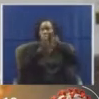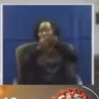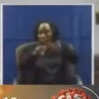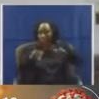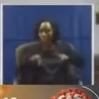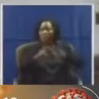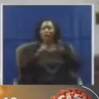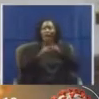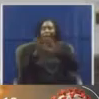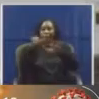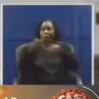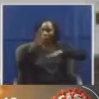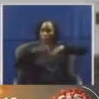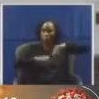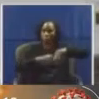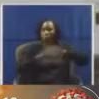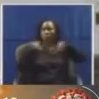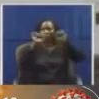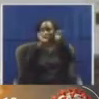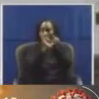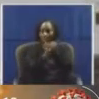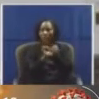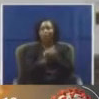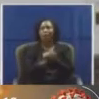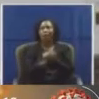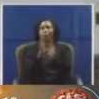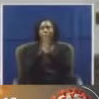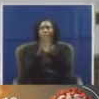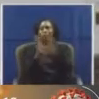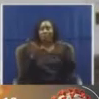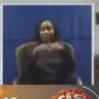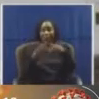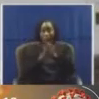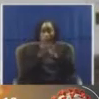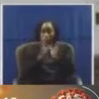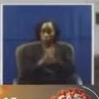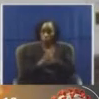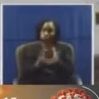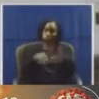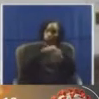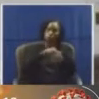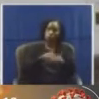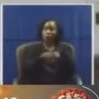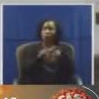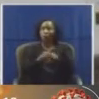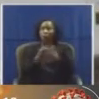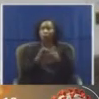the private sector, are instituted in terms of the Zondo Commission recommendations?